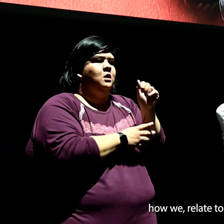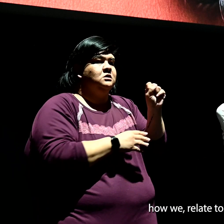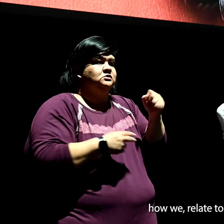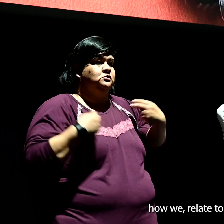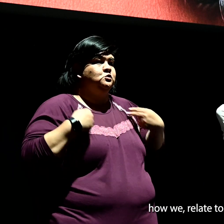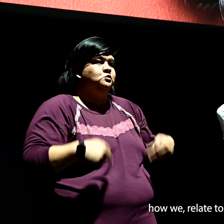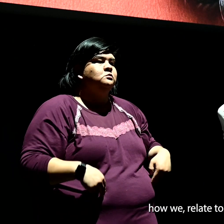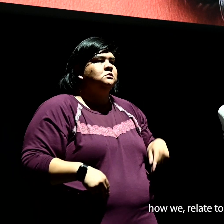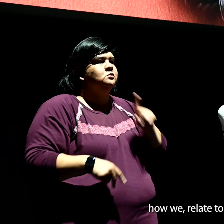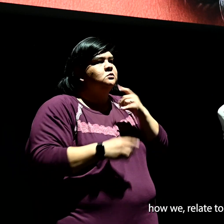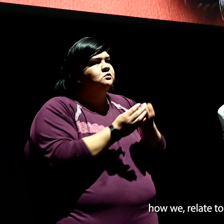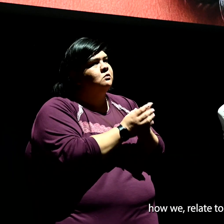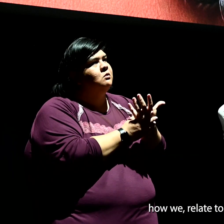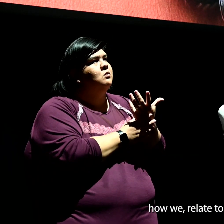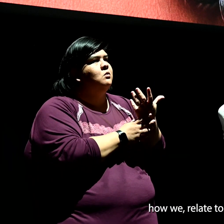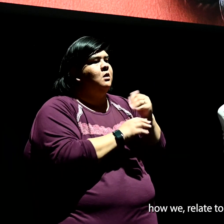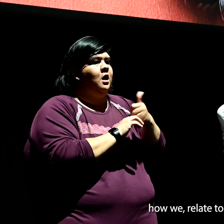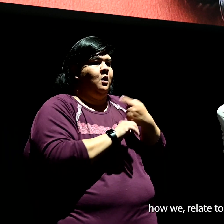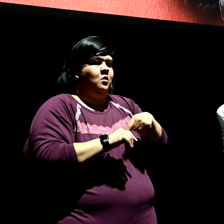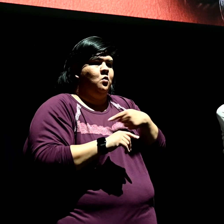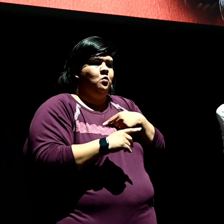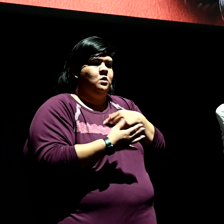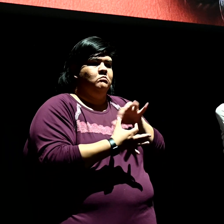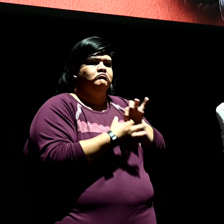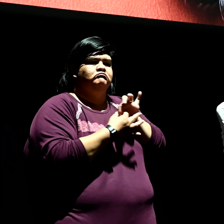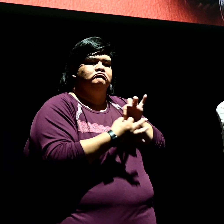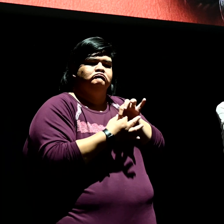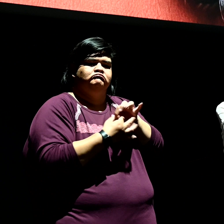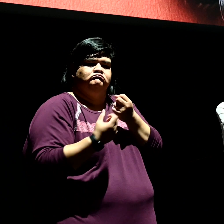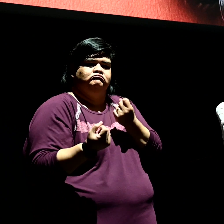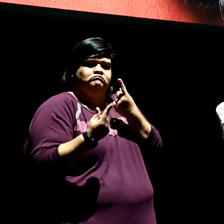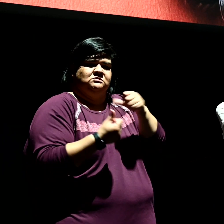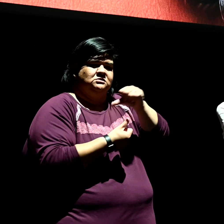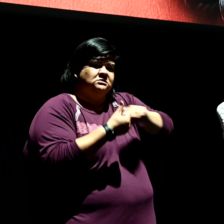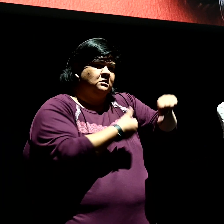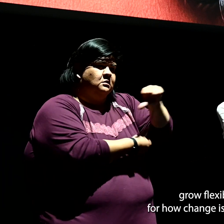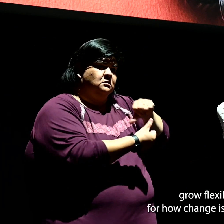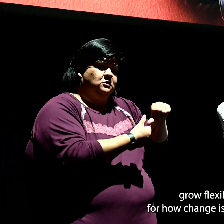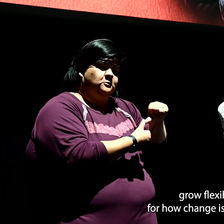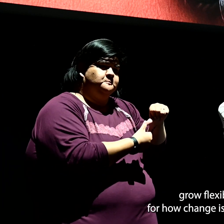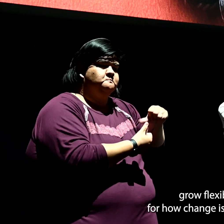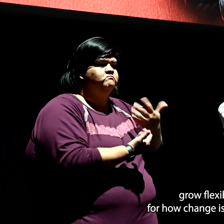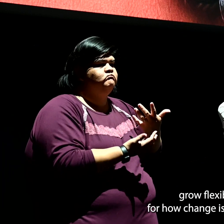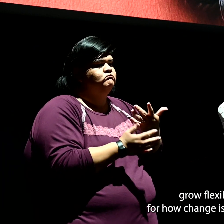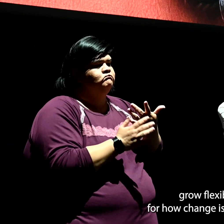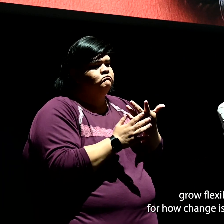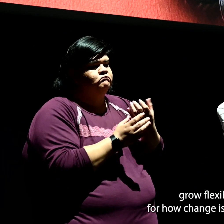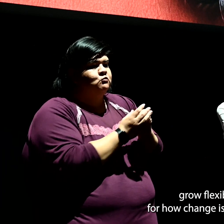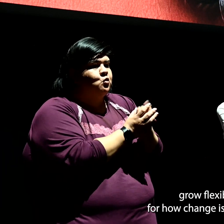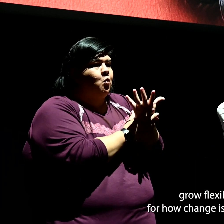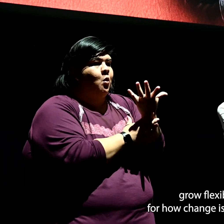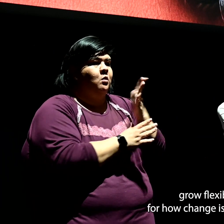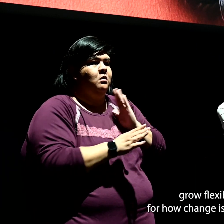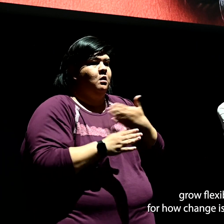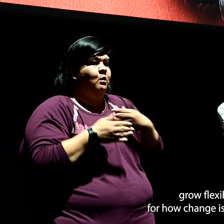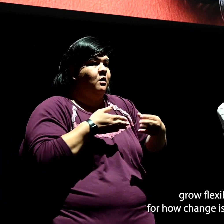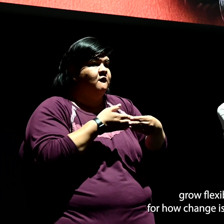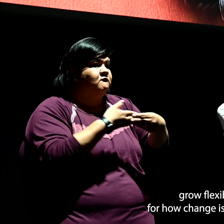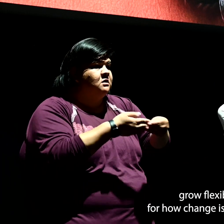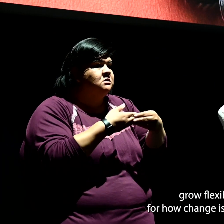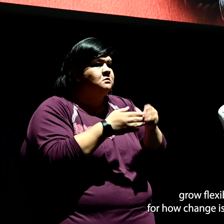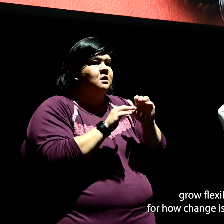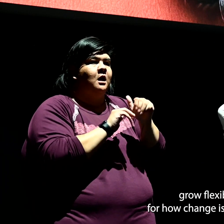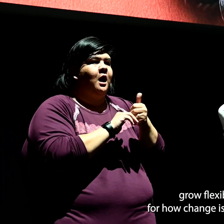we relate to each other, grow flexibility for how change